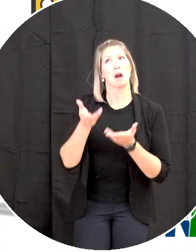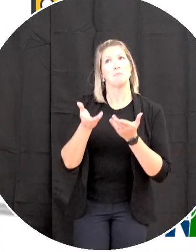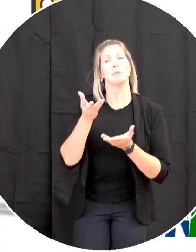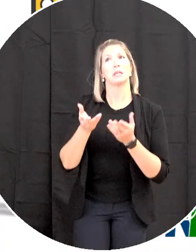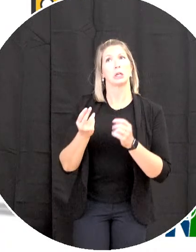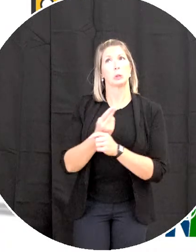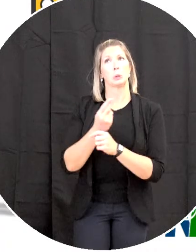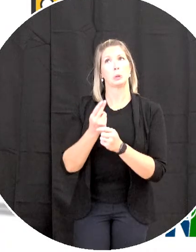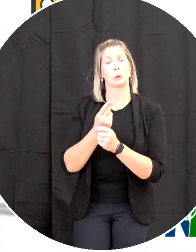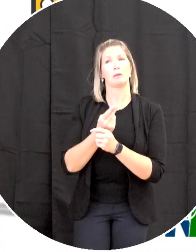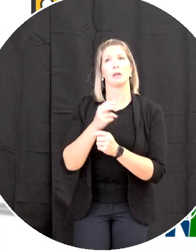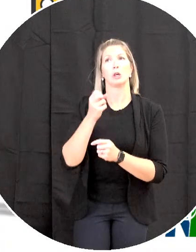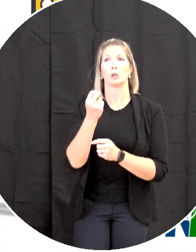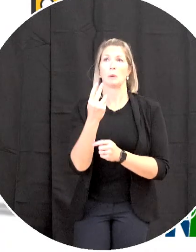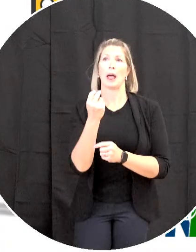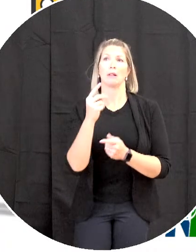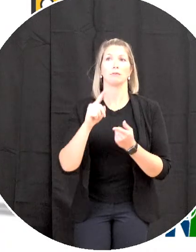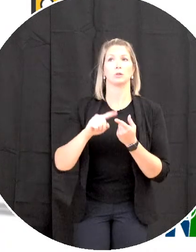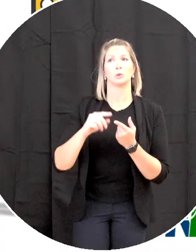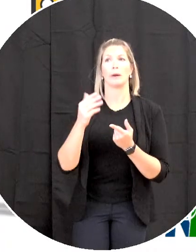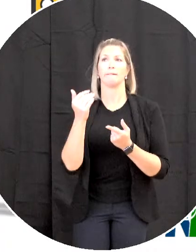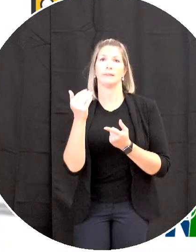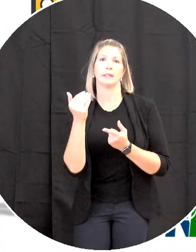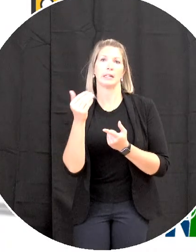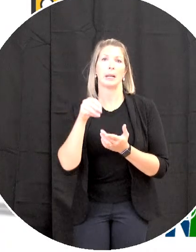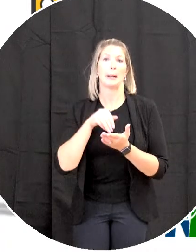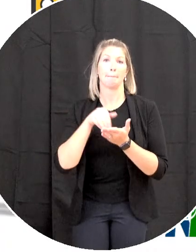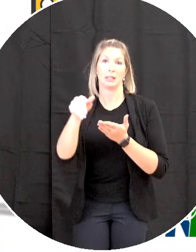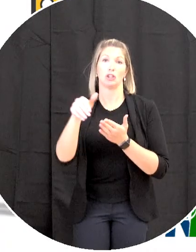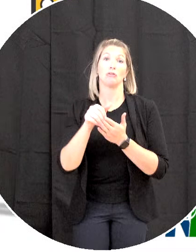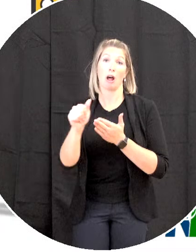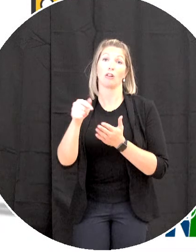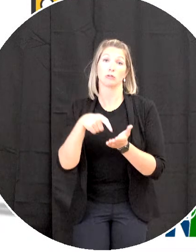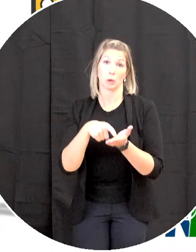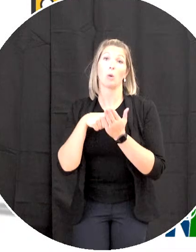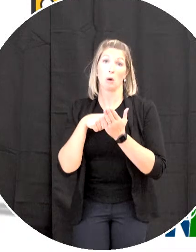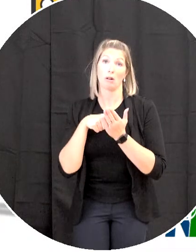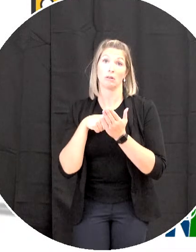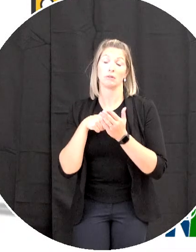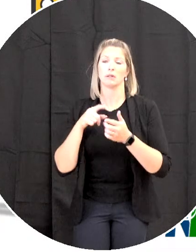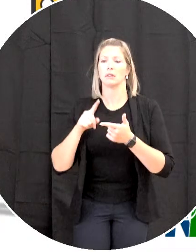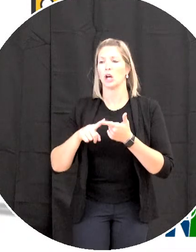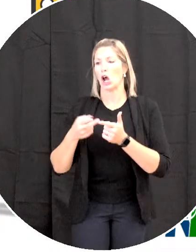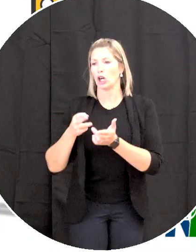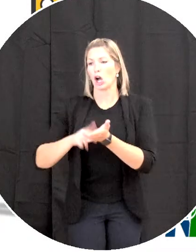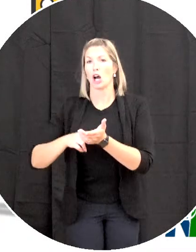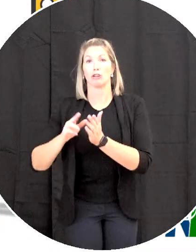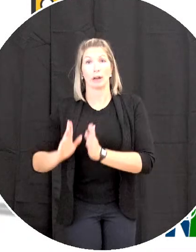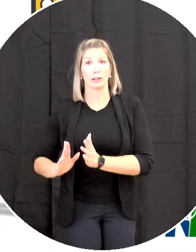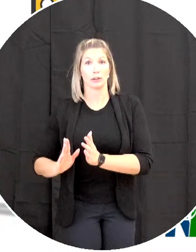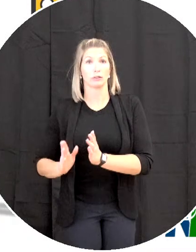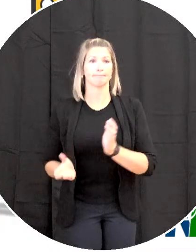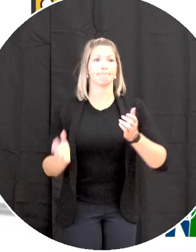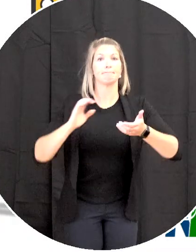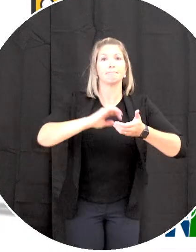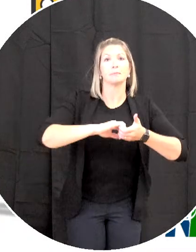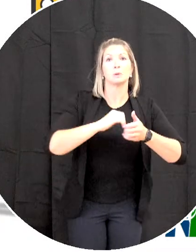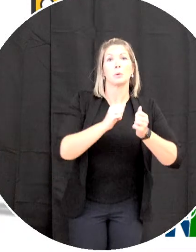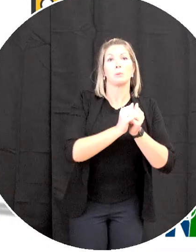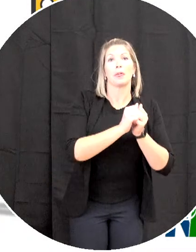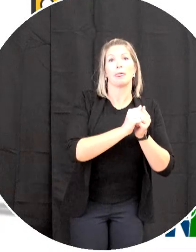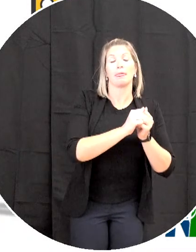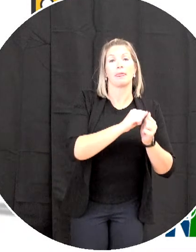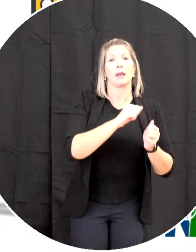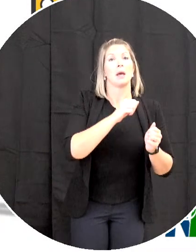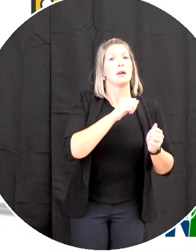$15 million range for new busing services. The contractors work with the district to source additional buses,